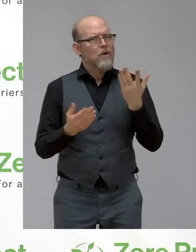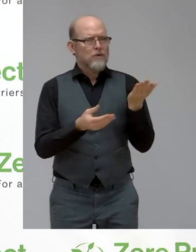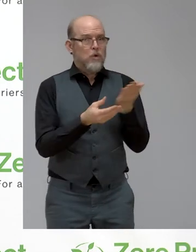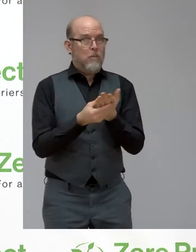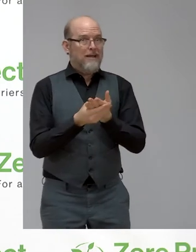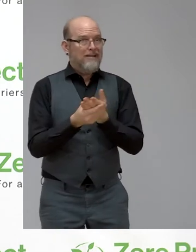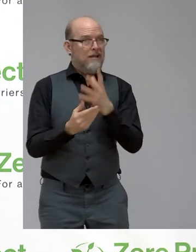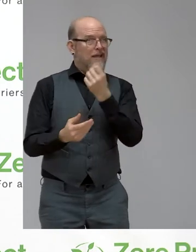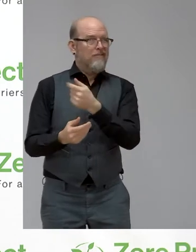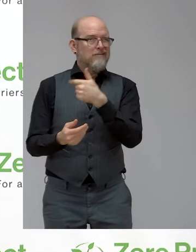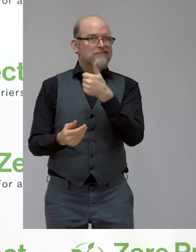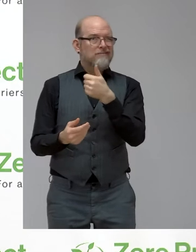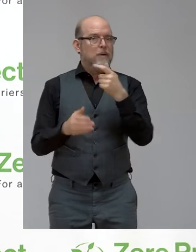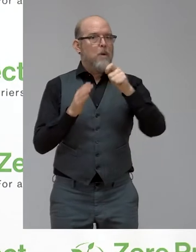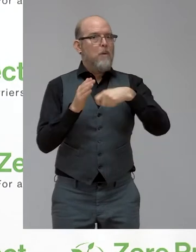do.